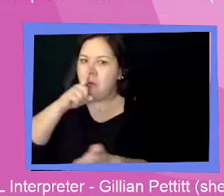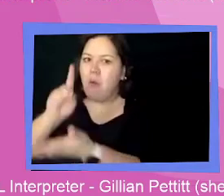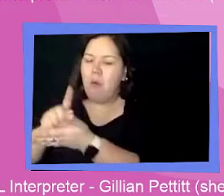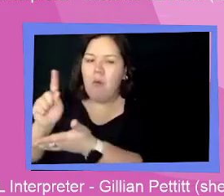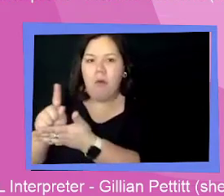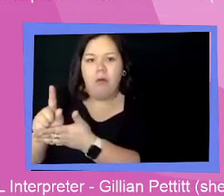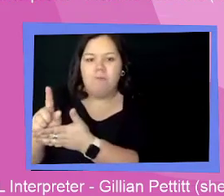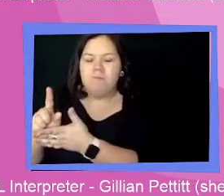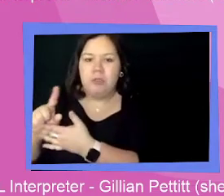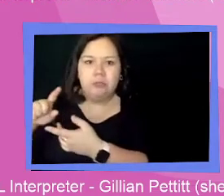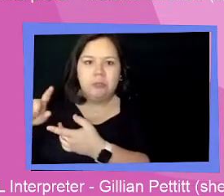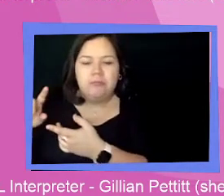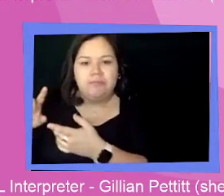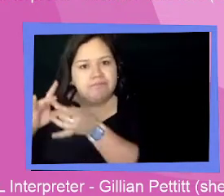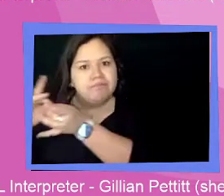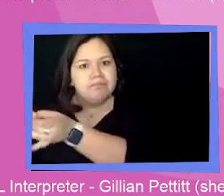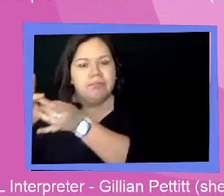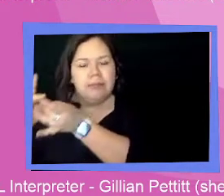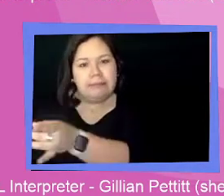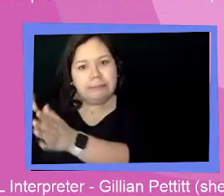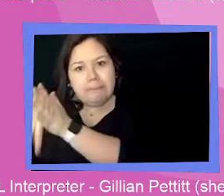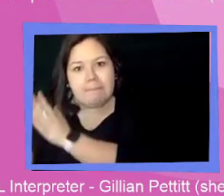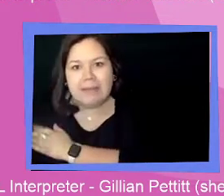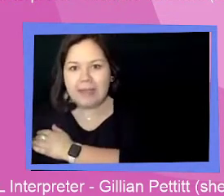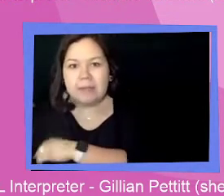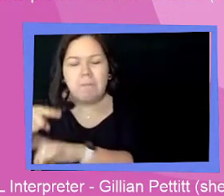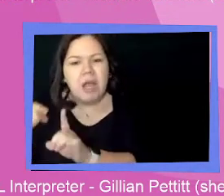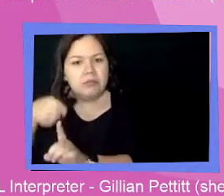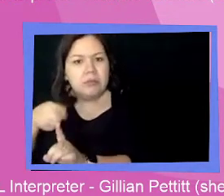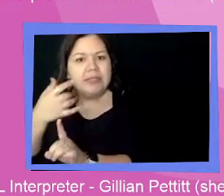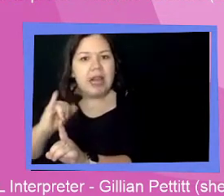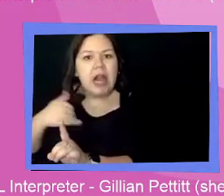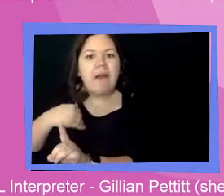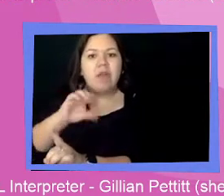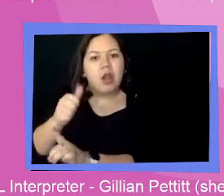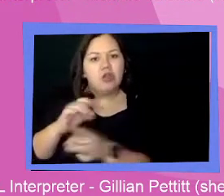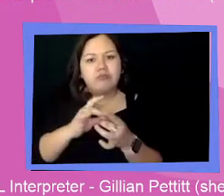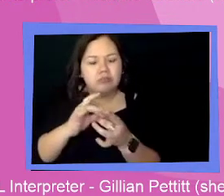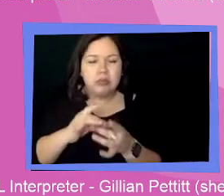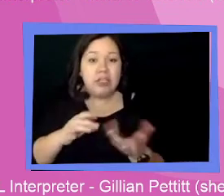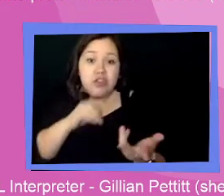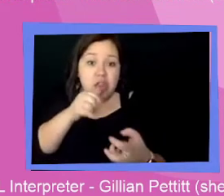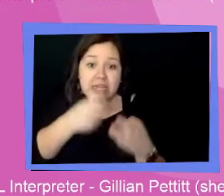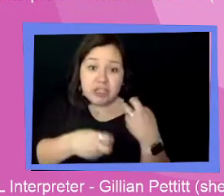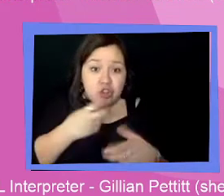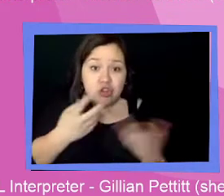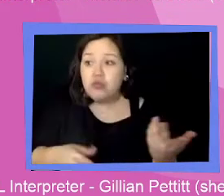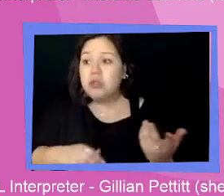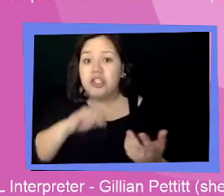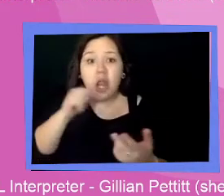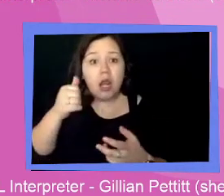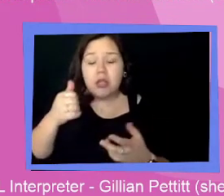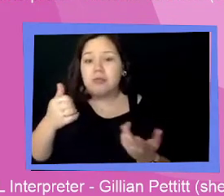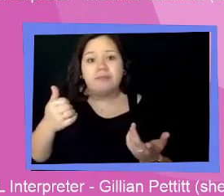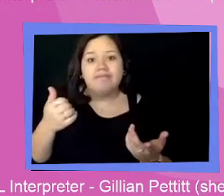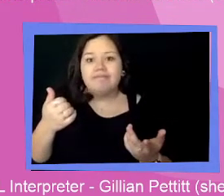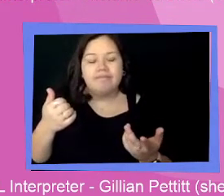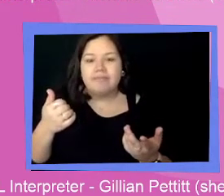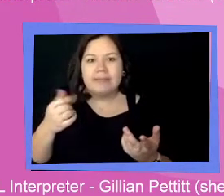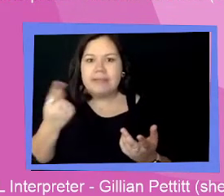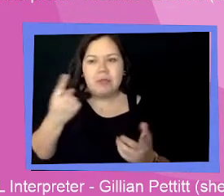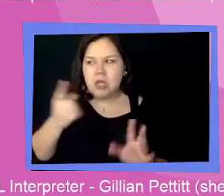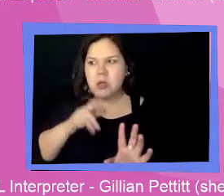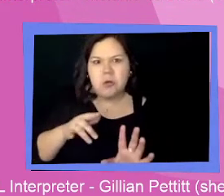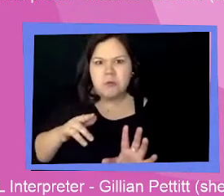one of them's still polyamorous, and that's not an issue. It doesn't come up. It doesn't like present a problem. It just is the